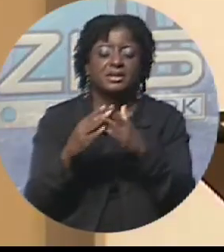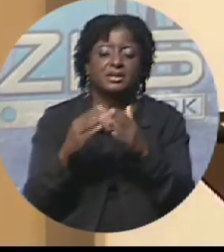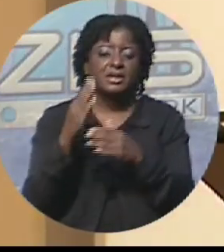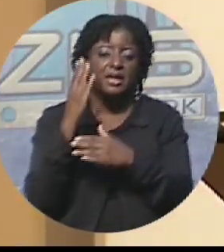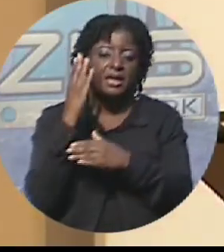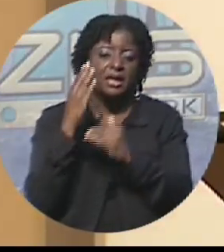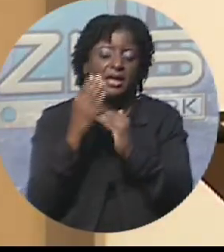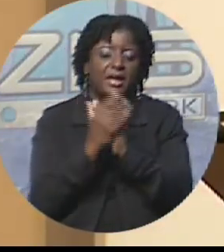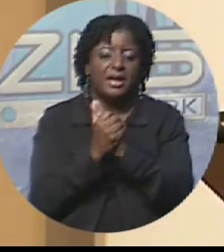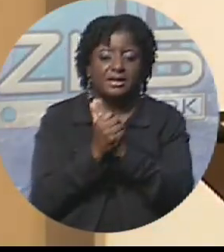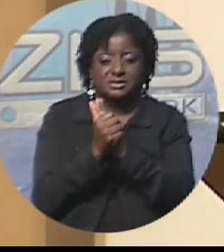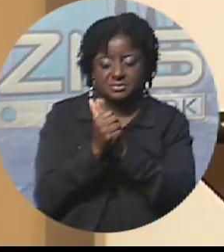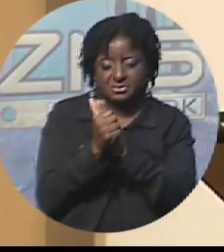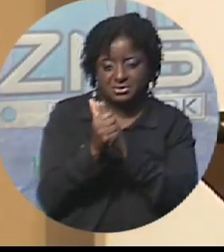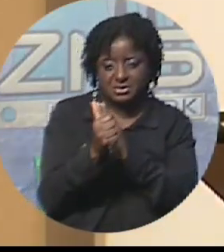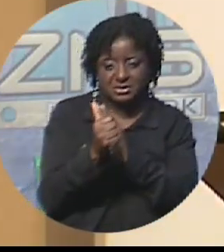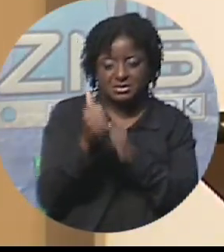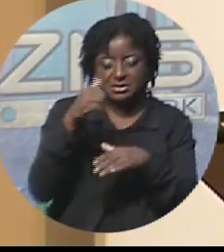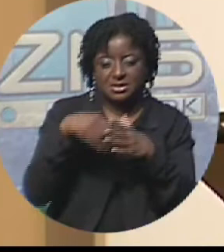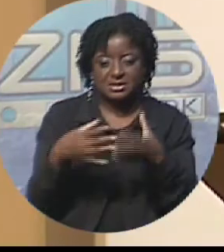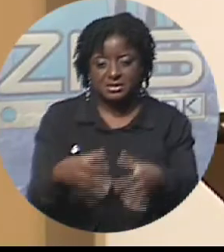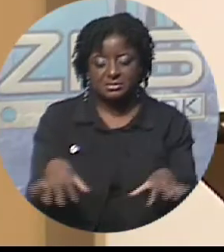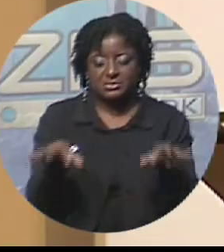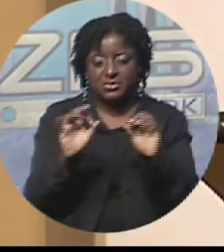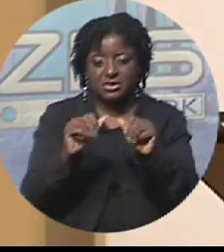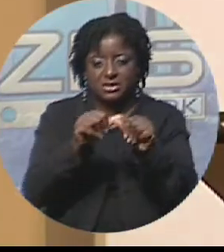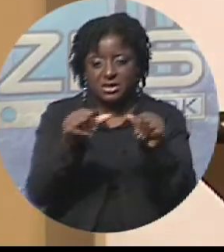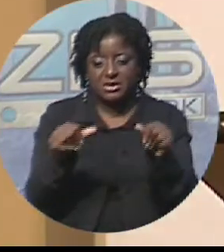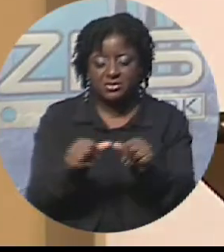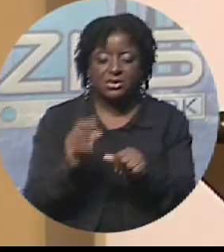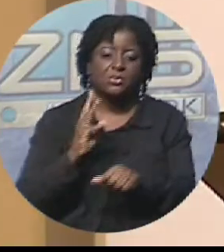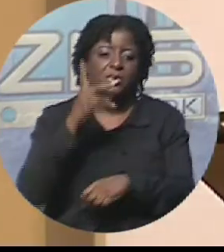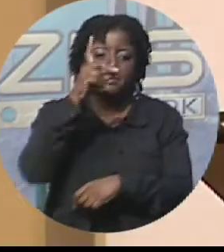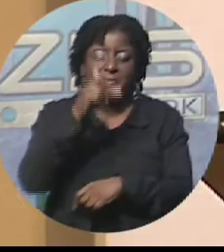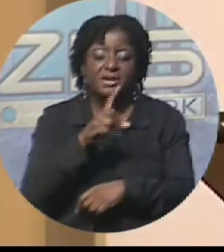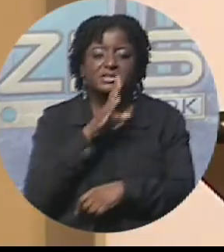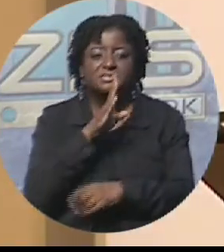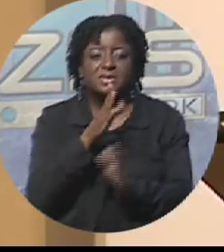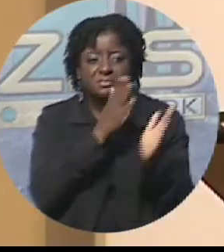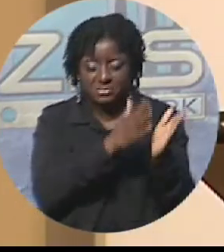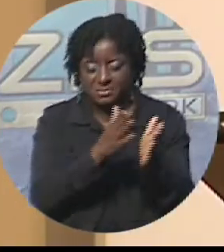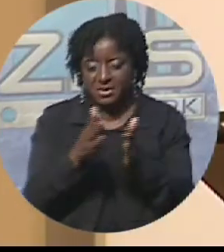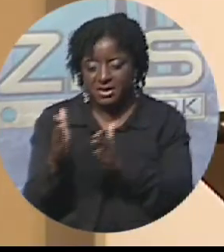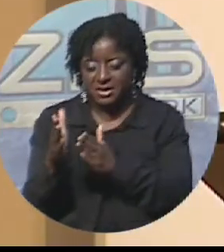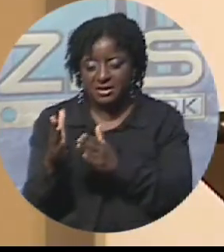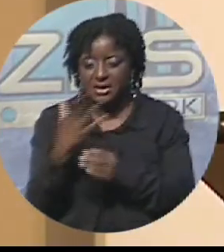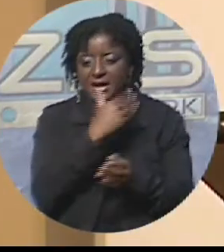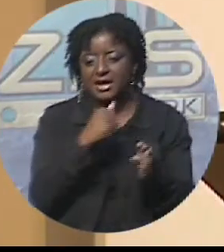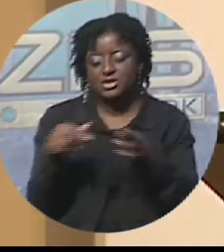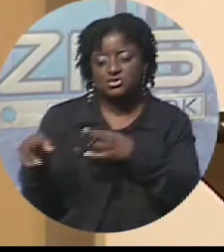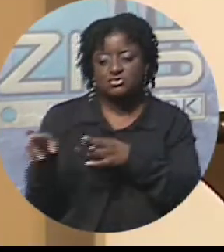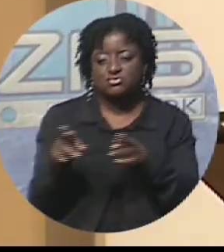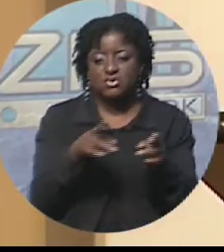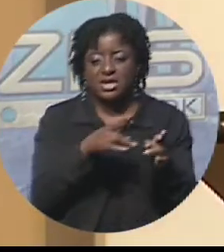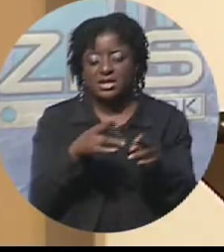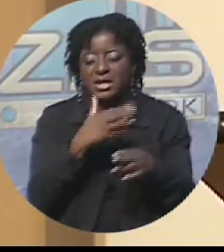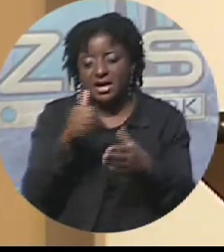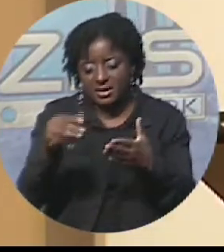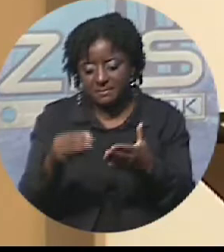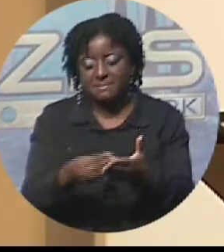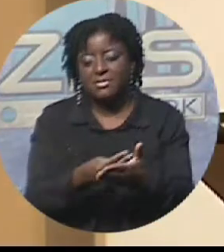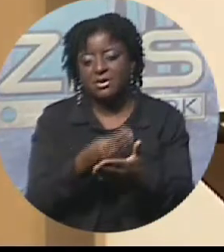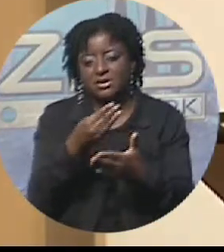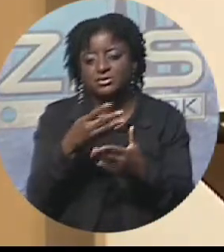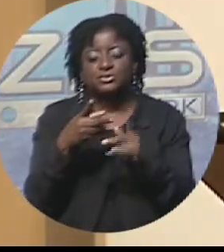critical. And we have to be prepared and ready and cutting edge to ensure that we